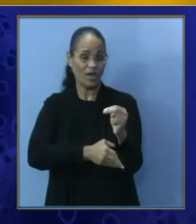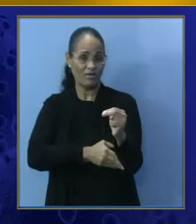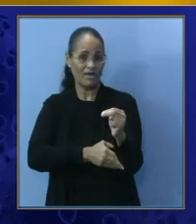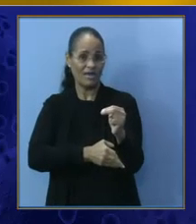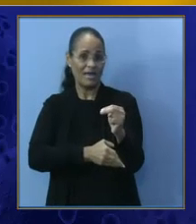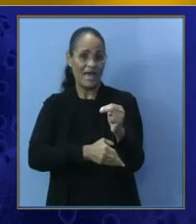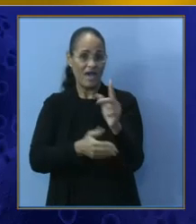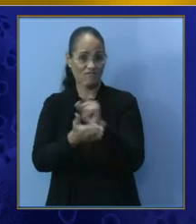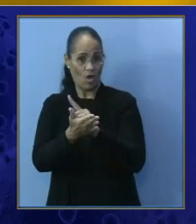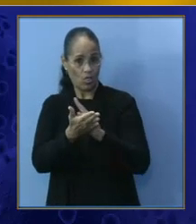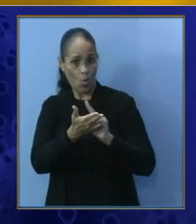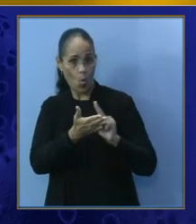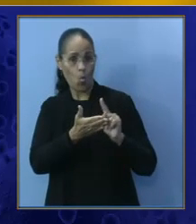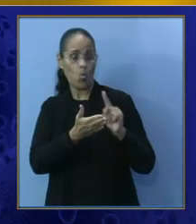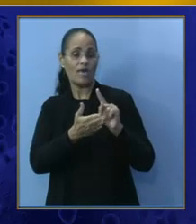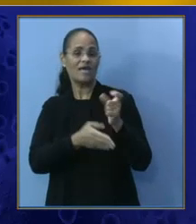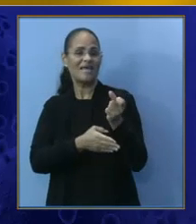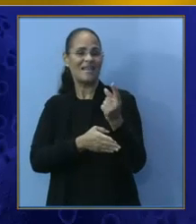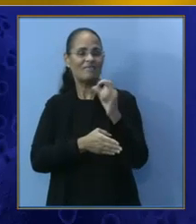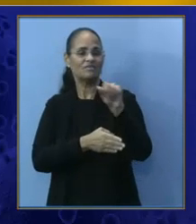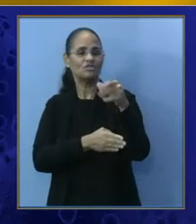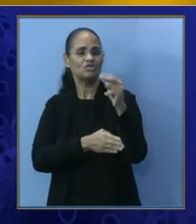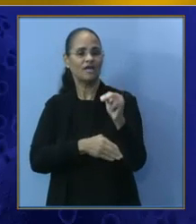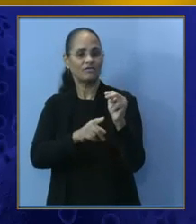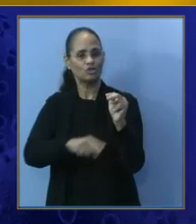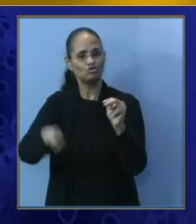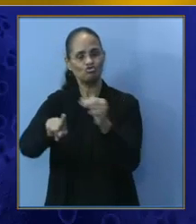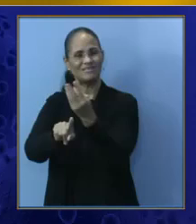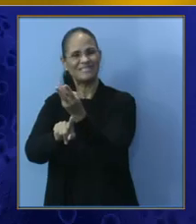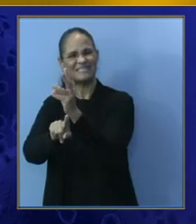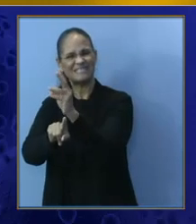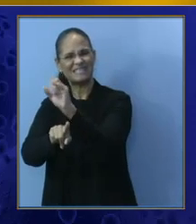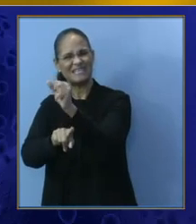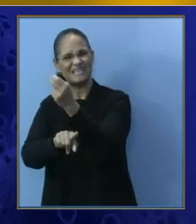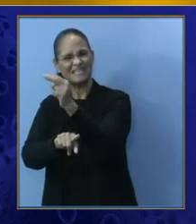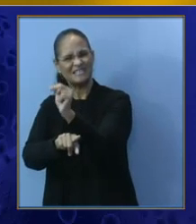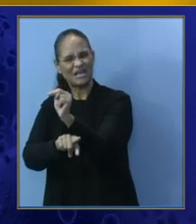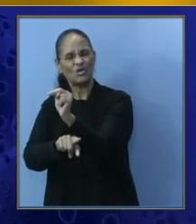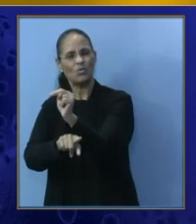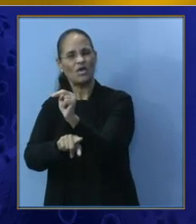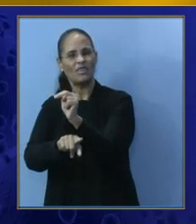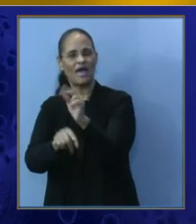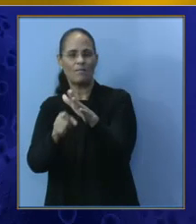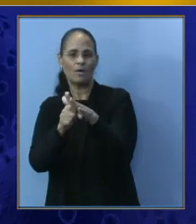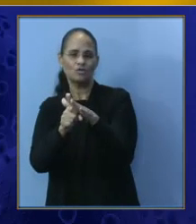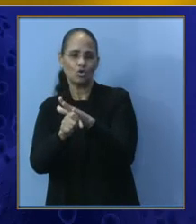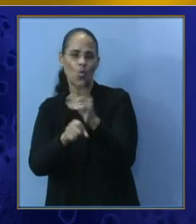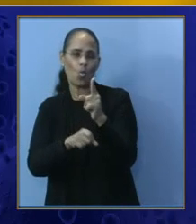for the week of 11th of January to the 16th of January, there have been a total of